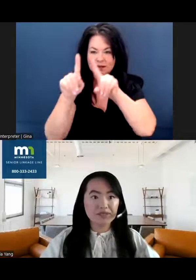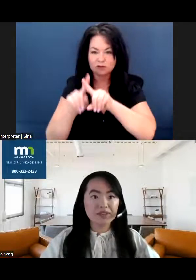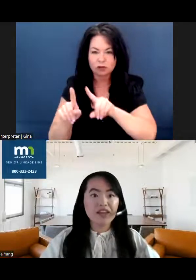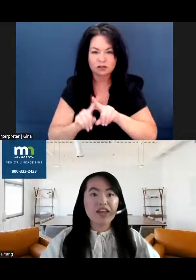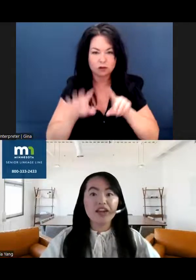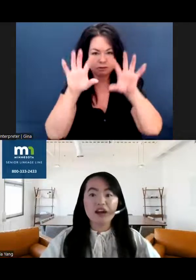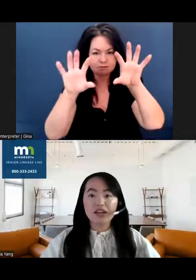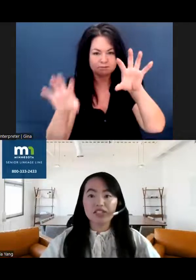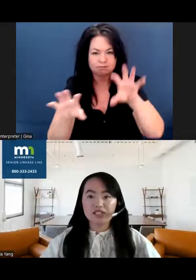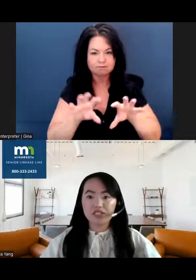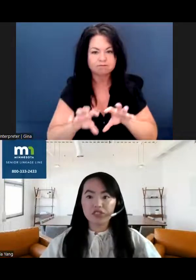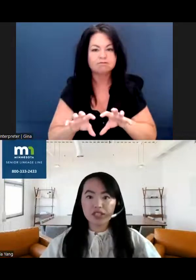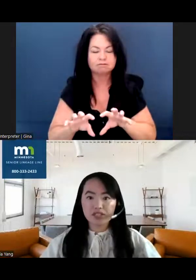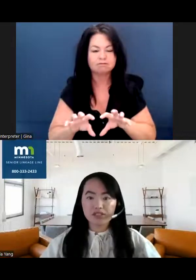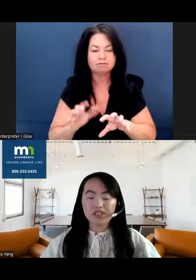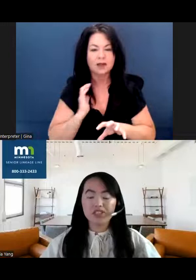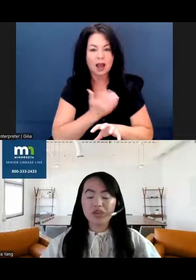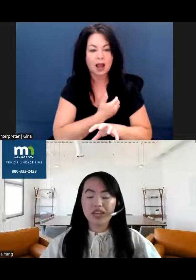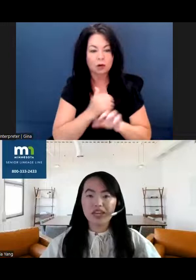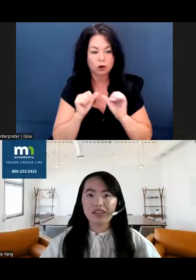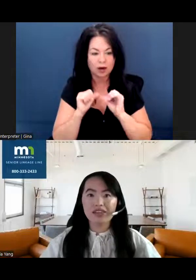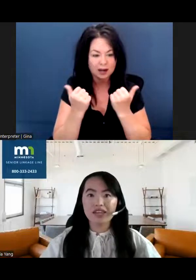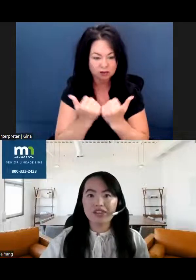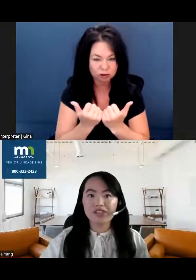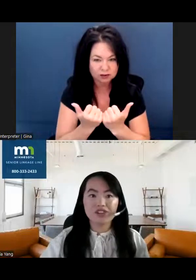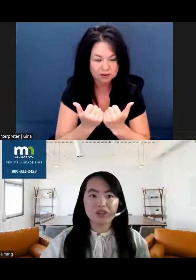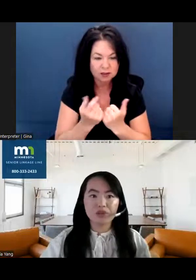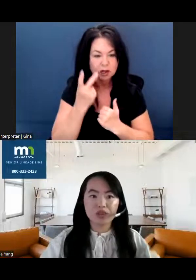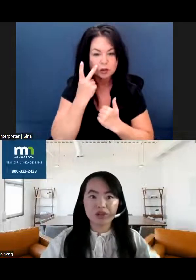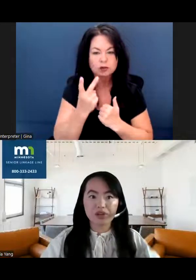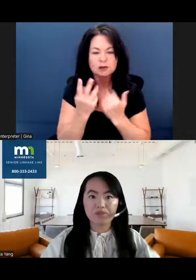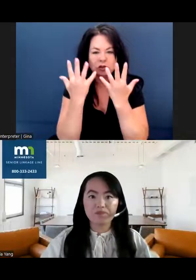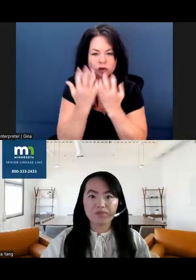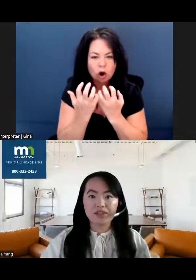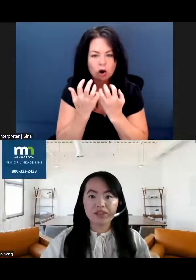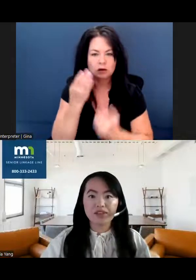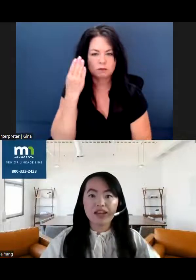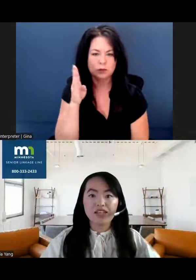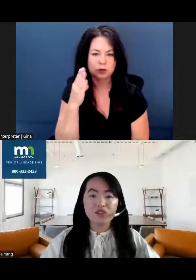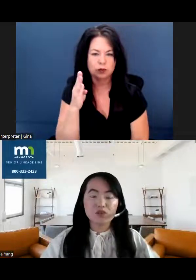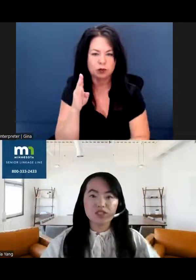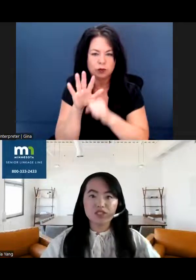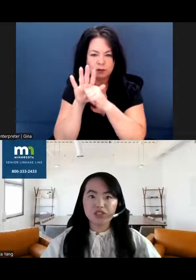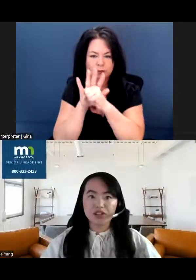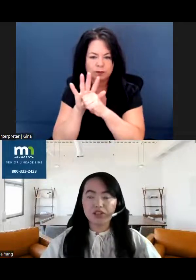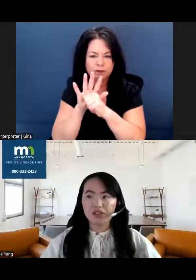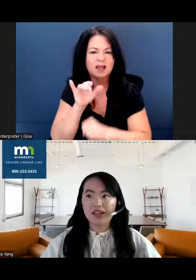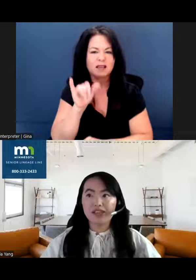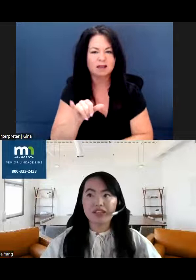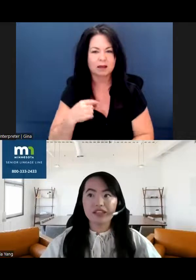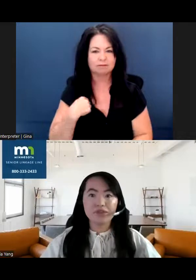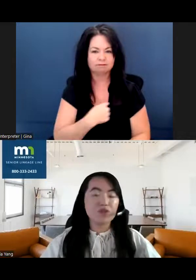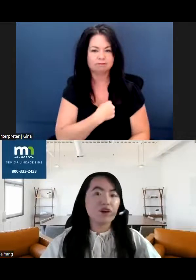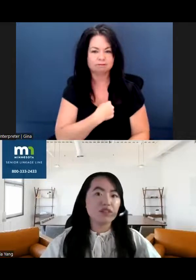areas, and our agency, Trellis, is located in the navy darker blue area. I do want to share, though,